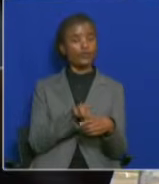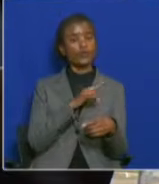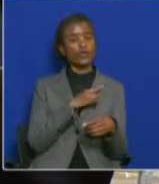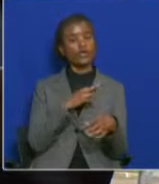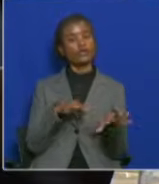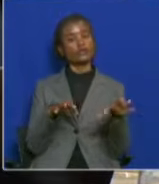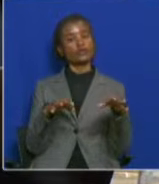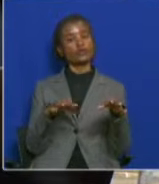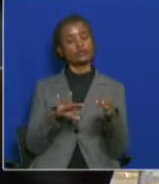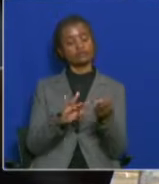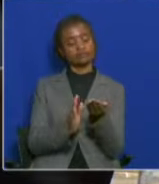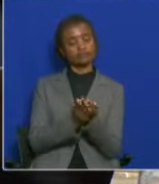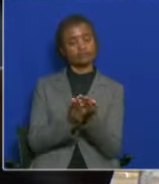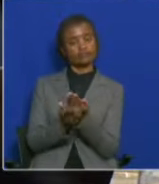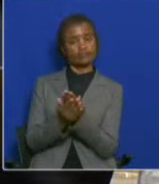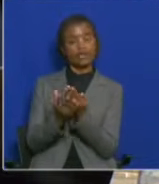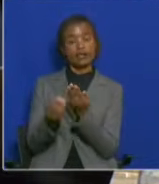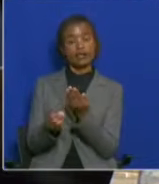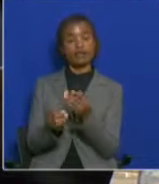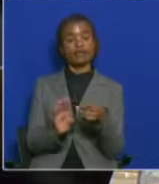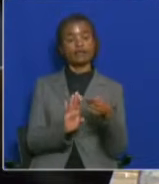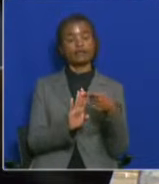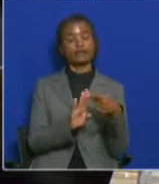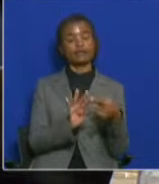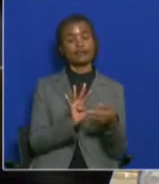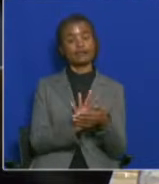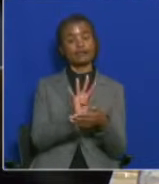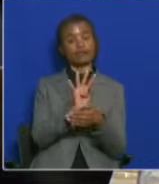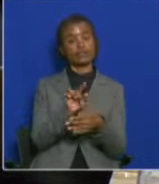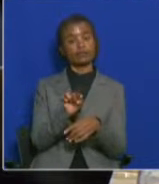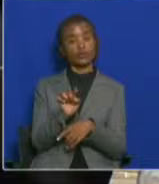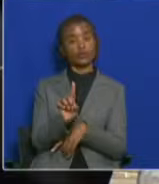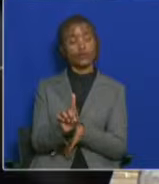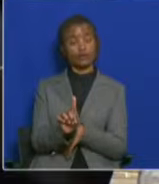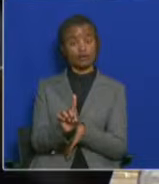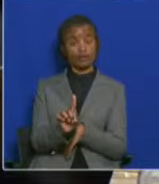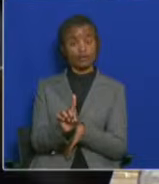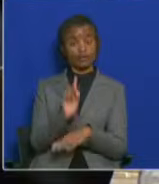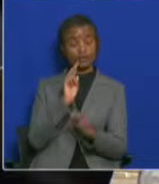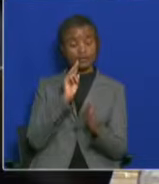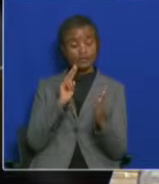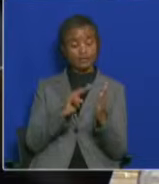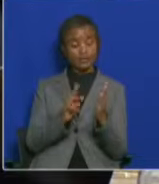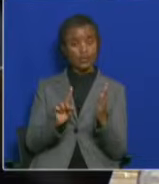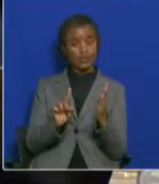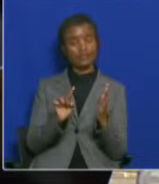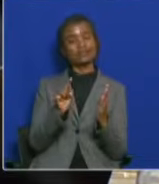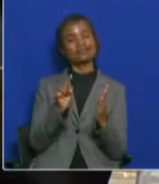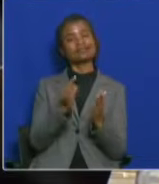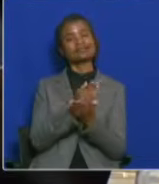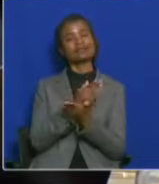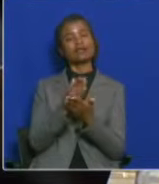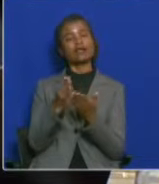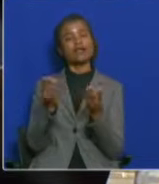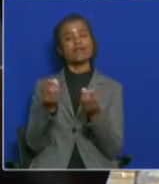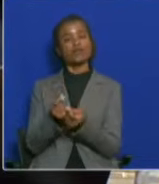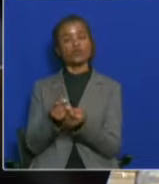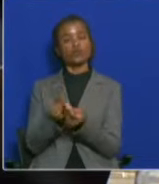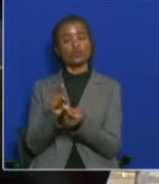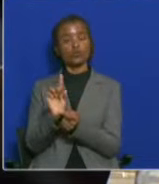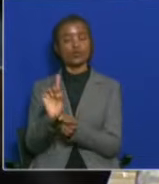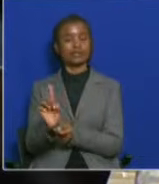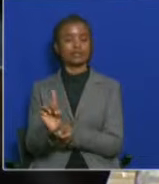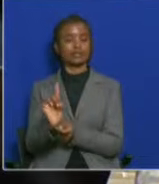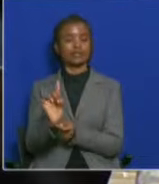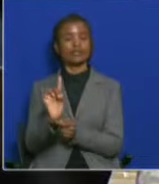see in 14.1 are several media reports. And I'm not going to go